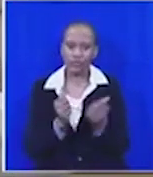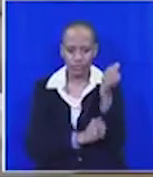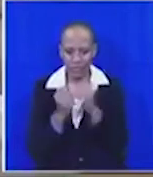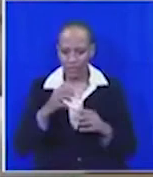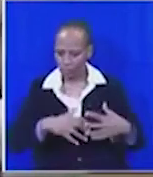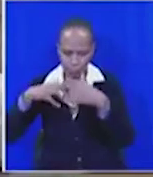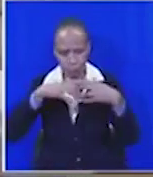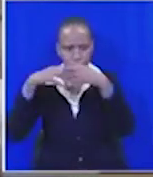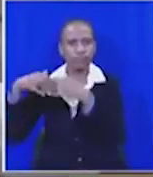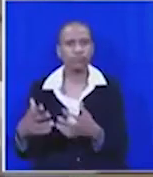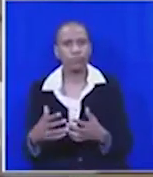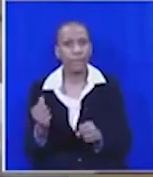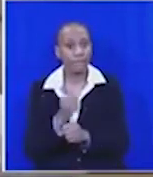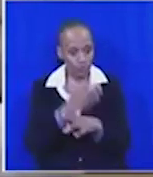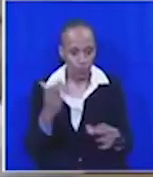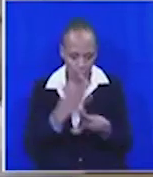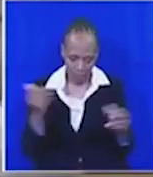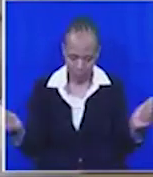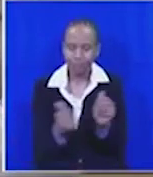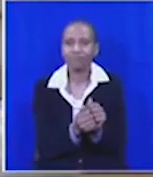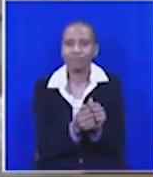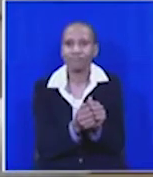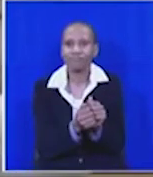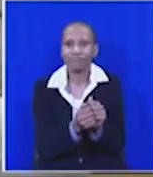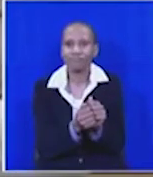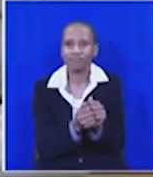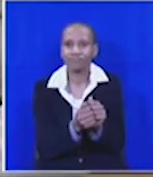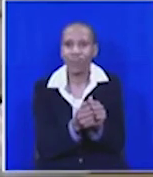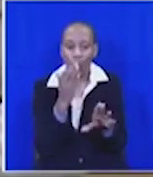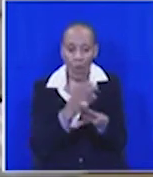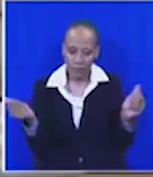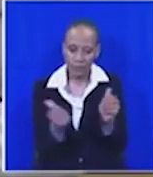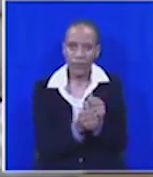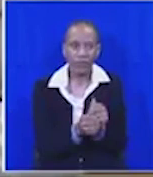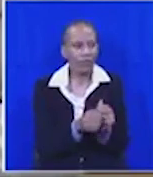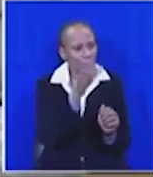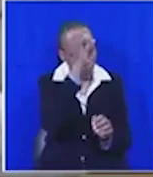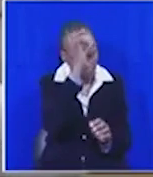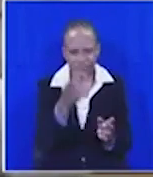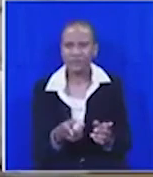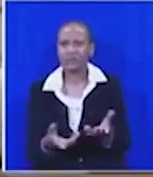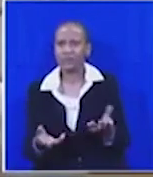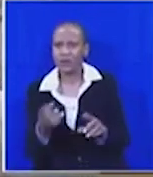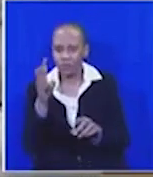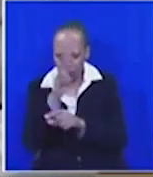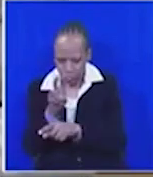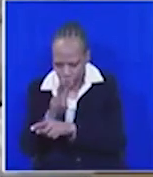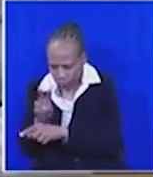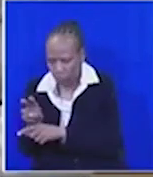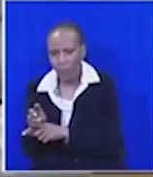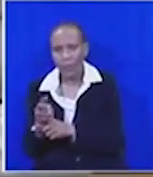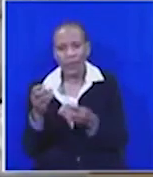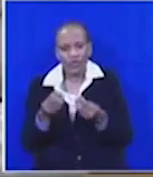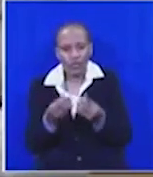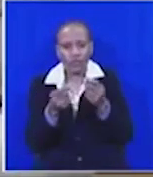blended and work together collaboratively with law enforcement agencies to look at these questions that